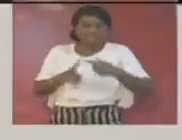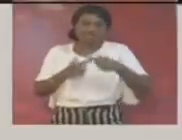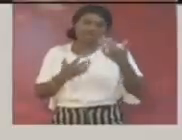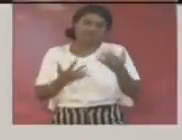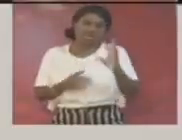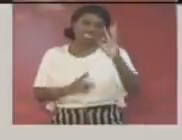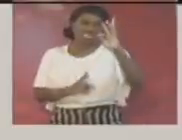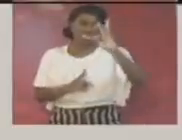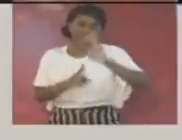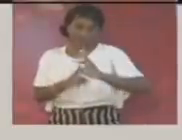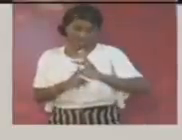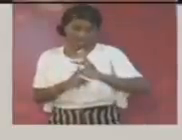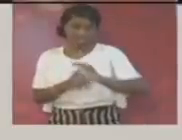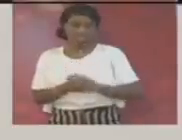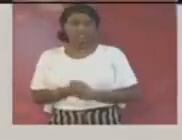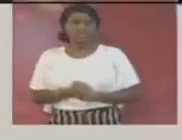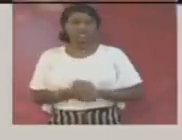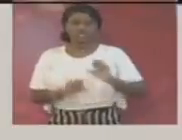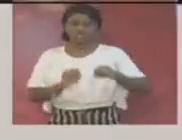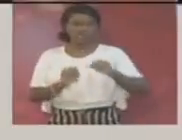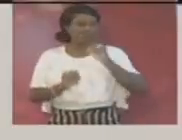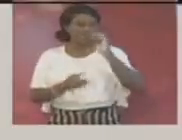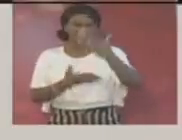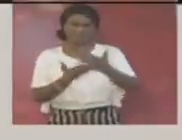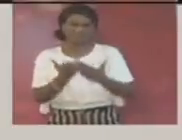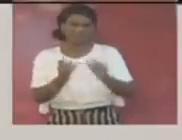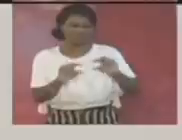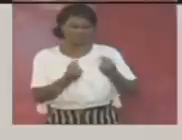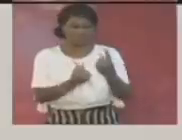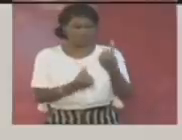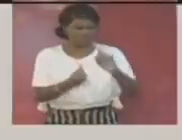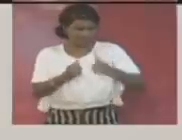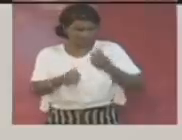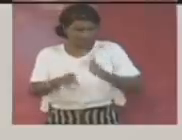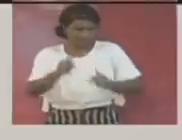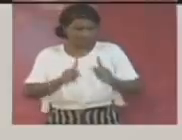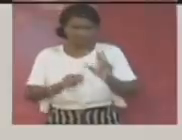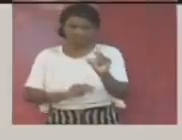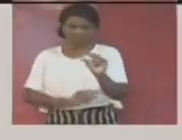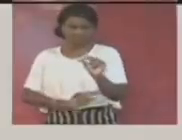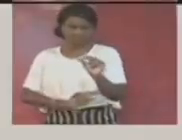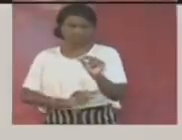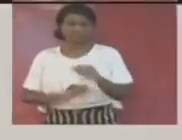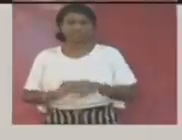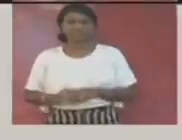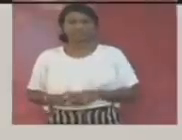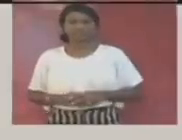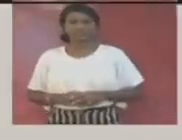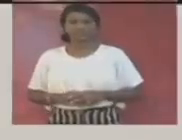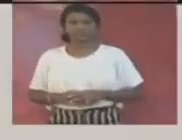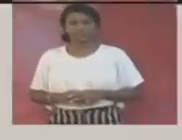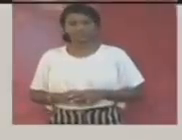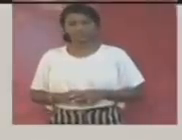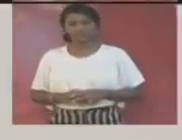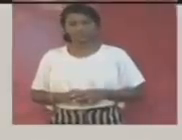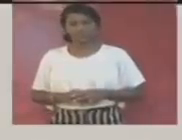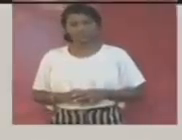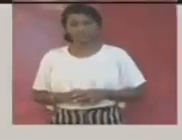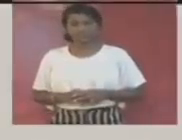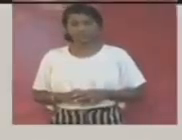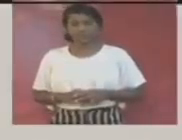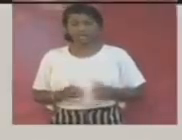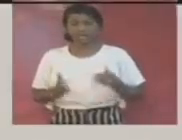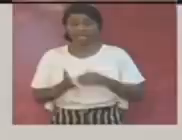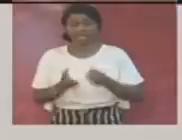SAGE. So they may not be in the phase 1 part of Trinidad and Tobago vaccination drive. Again, the